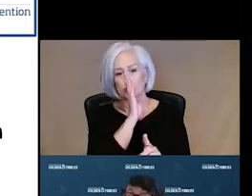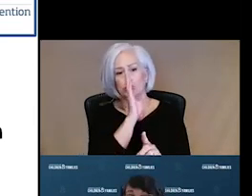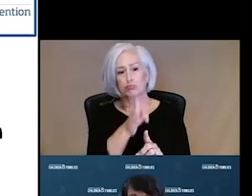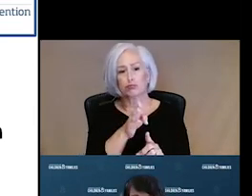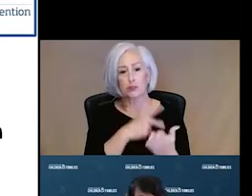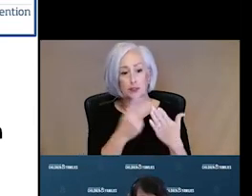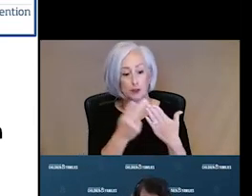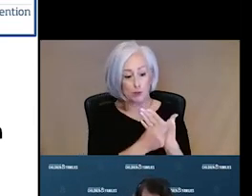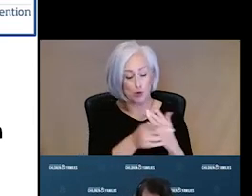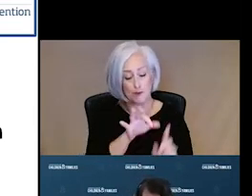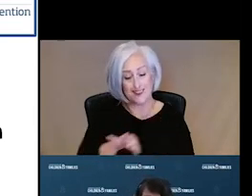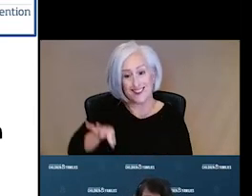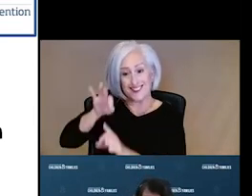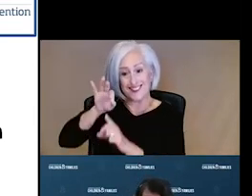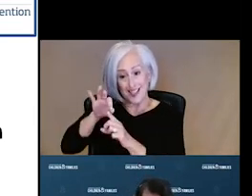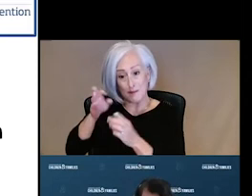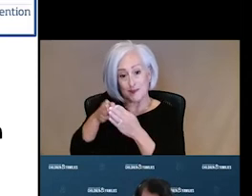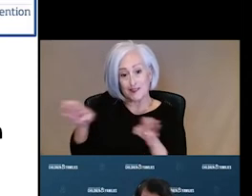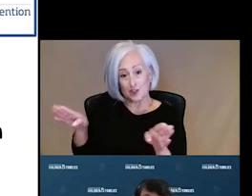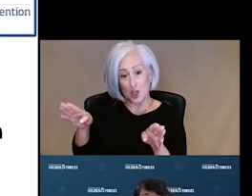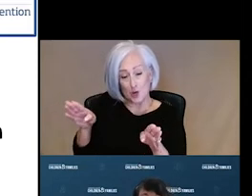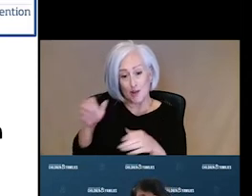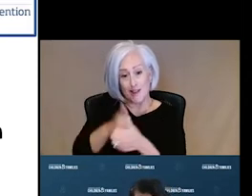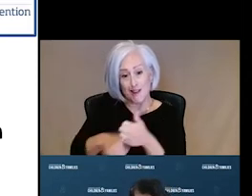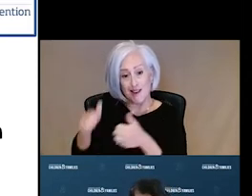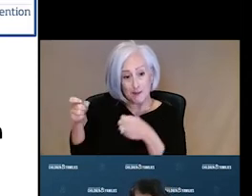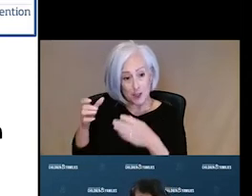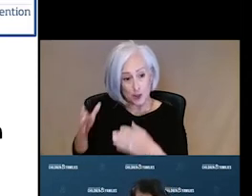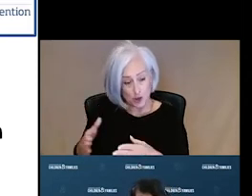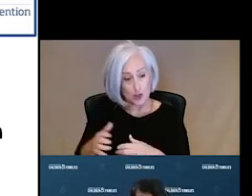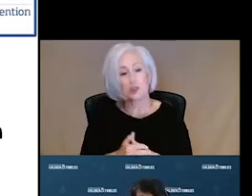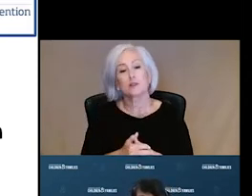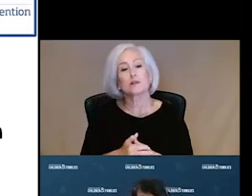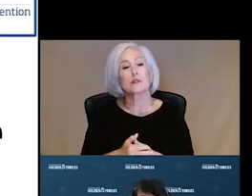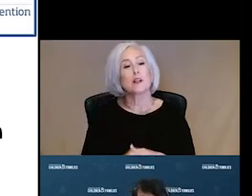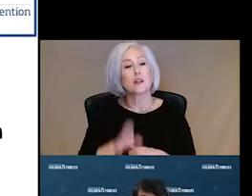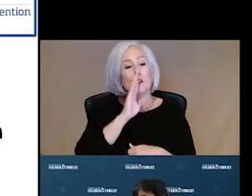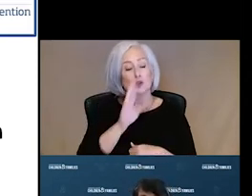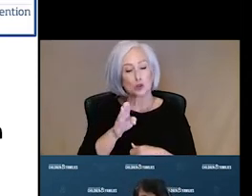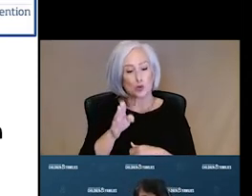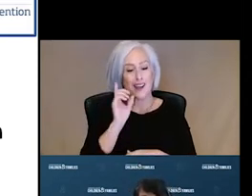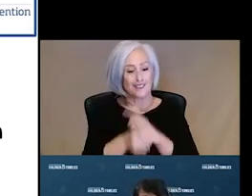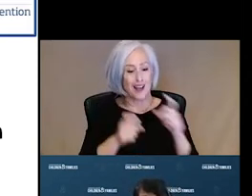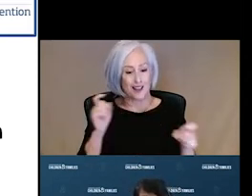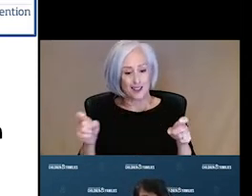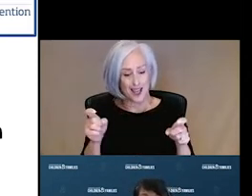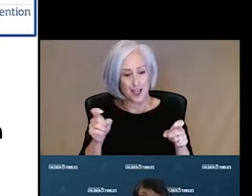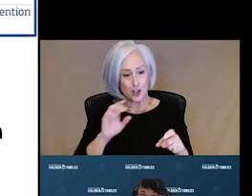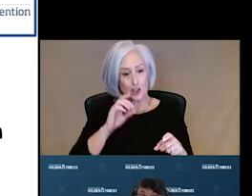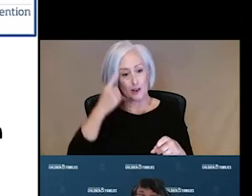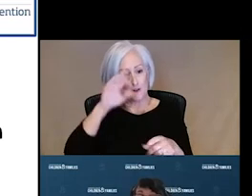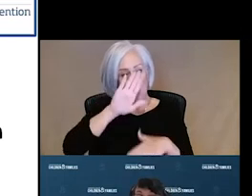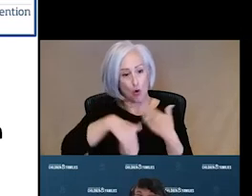general administration. Direct allocation treats all costs except admin and other general